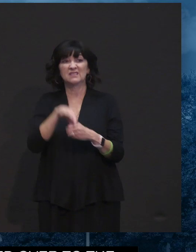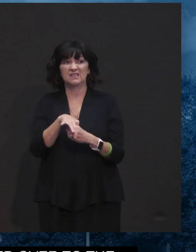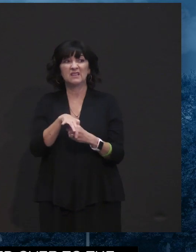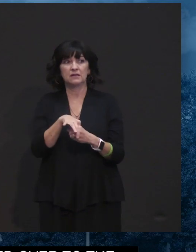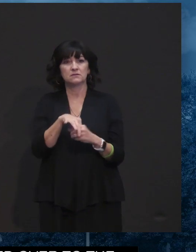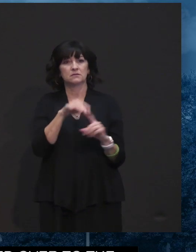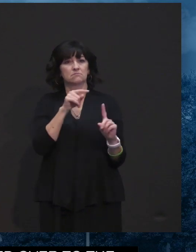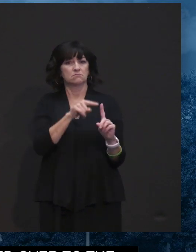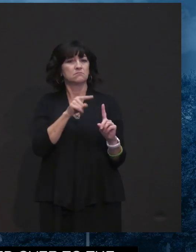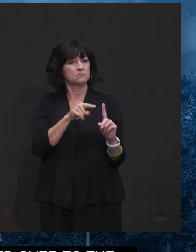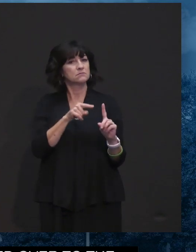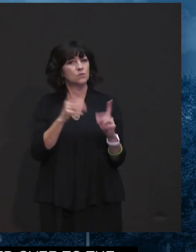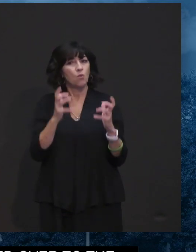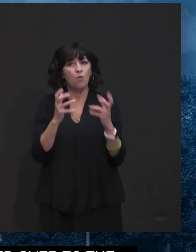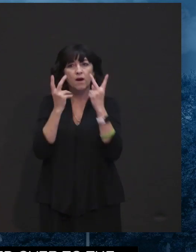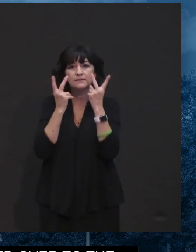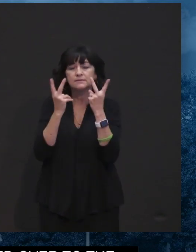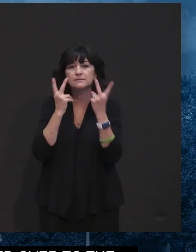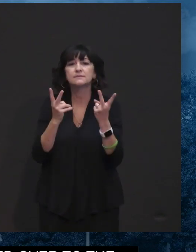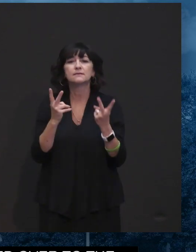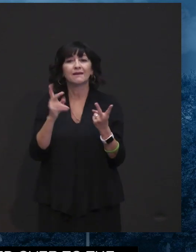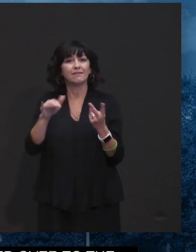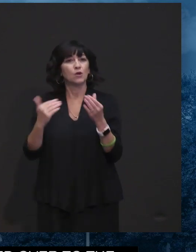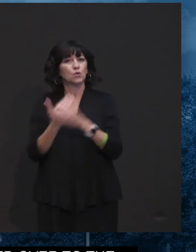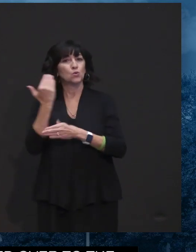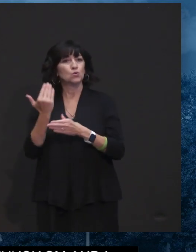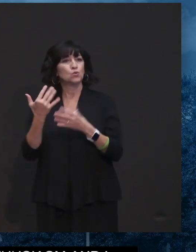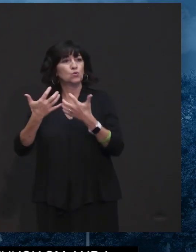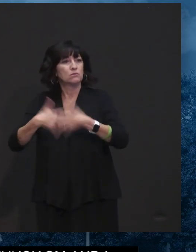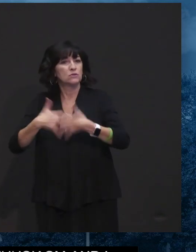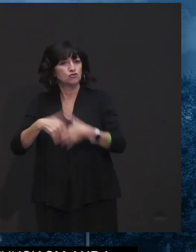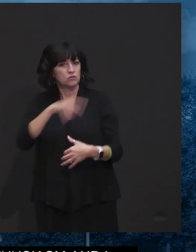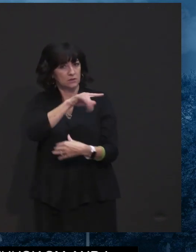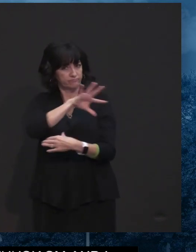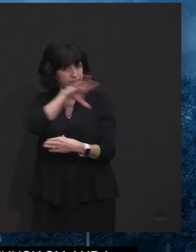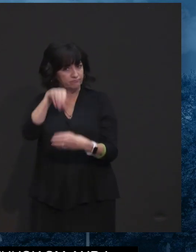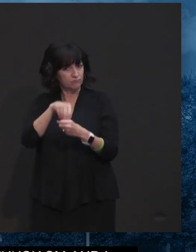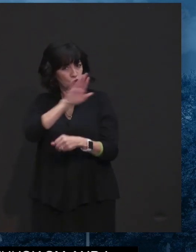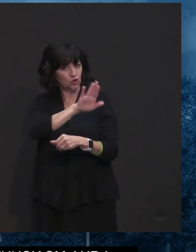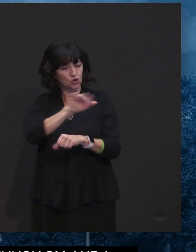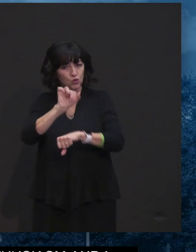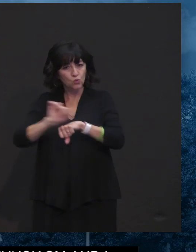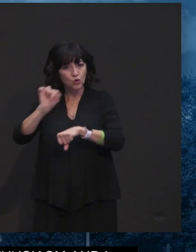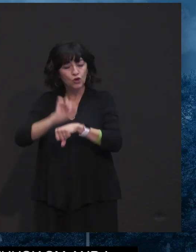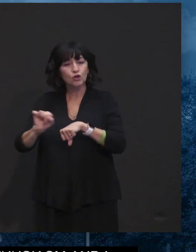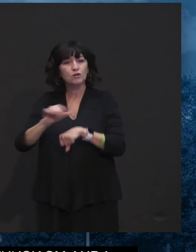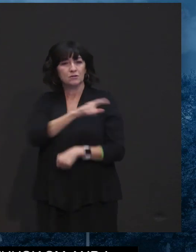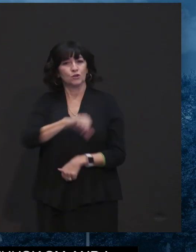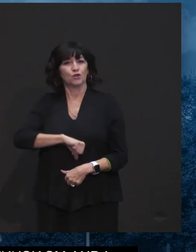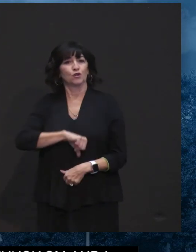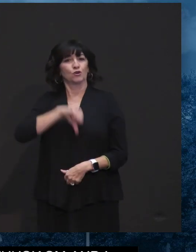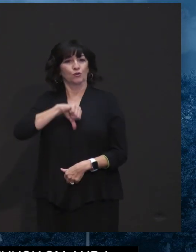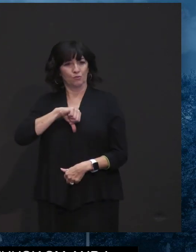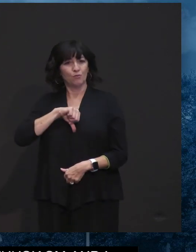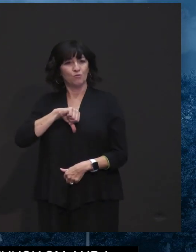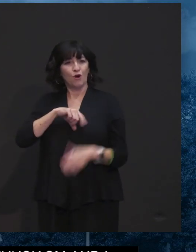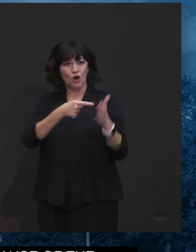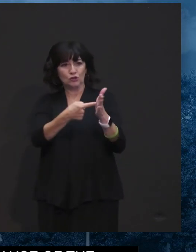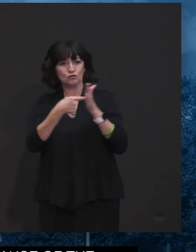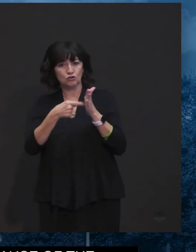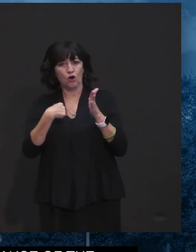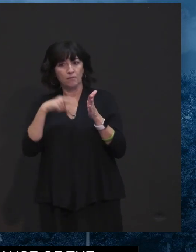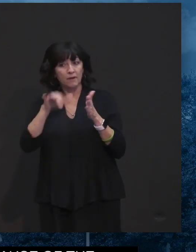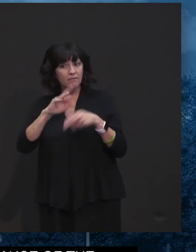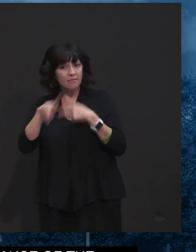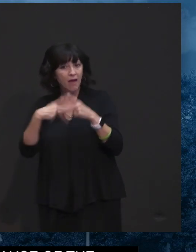machines that she had been part of acquiring, and she was so proud when she first showed them to me a little